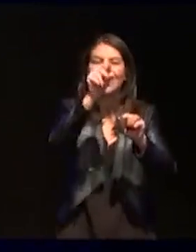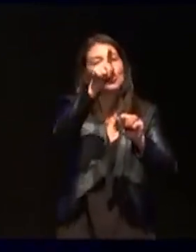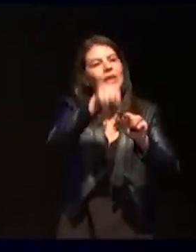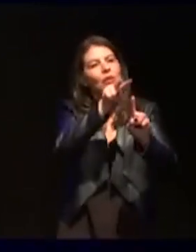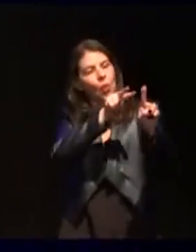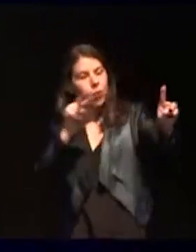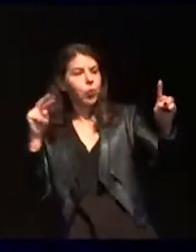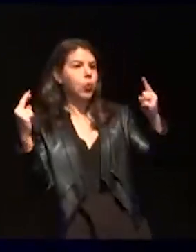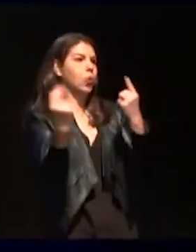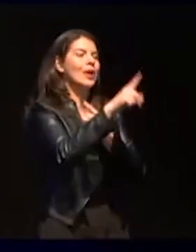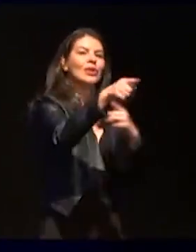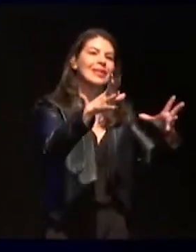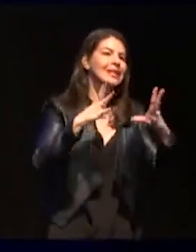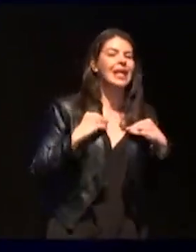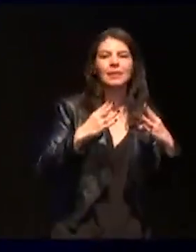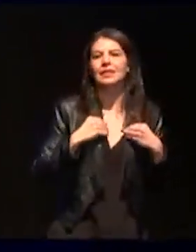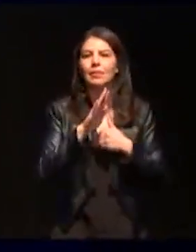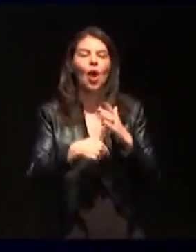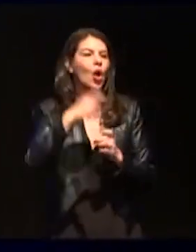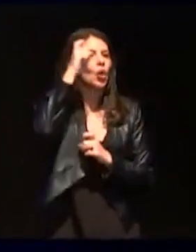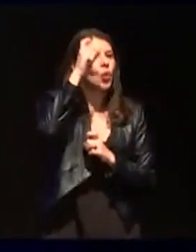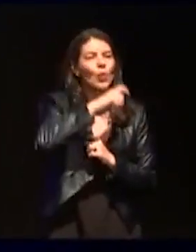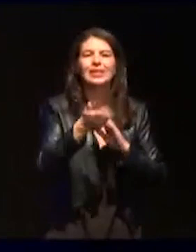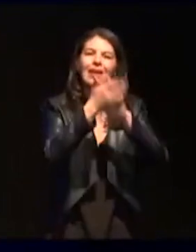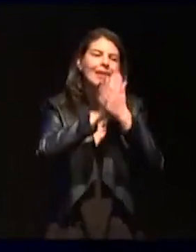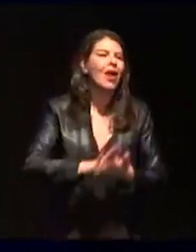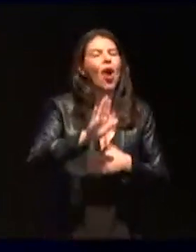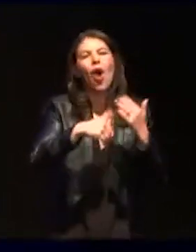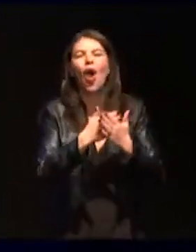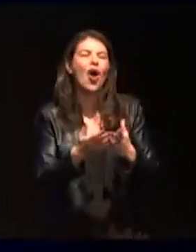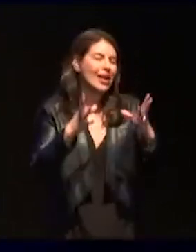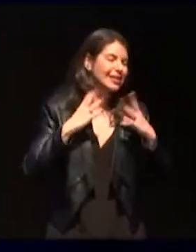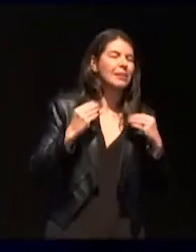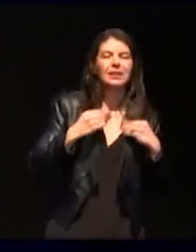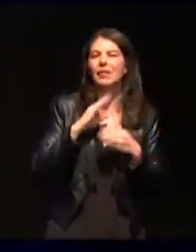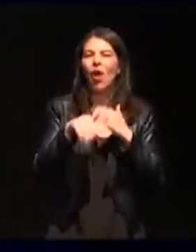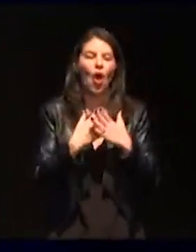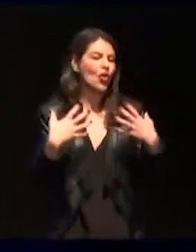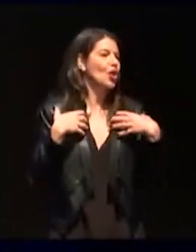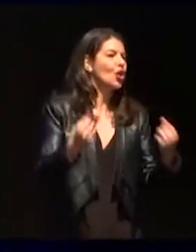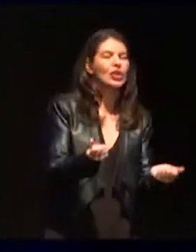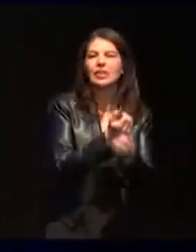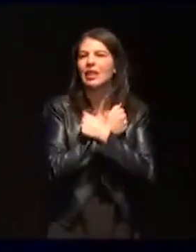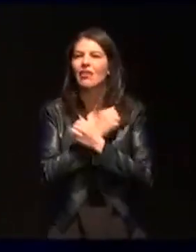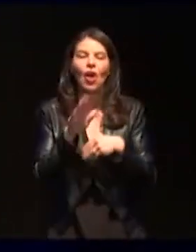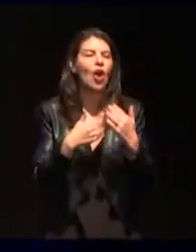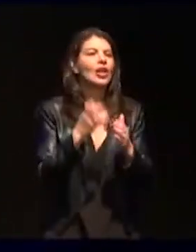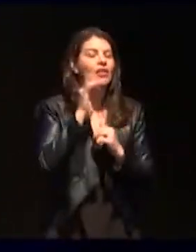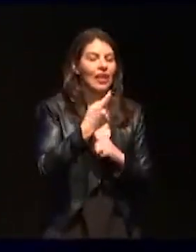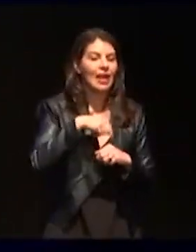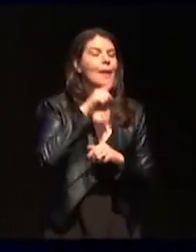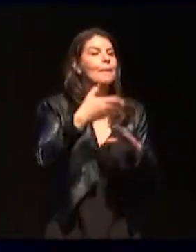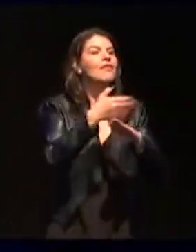You have to receive the wisdom, receive the inspired wisdom. You have to receive the transformational knowledge. You have to receive the courage, receive the power that's already been given to you